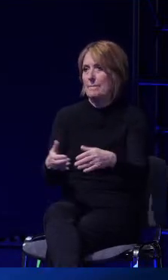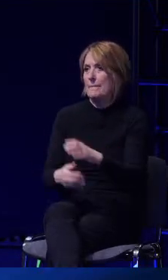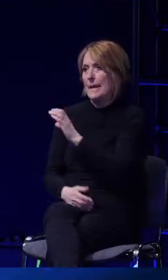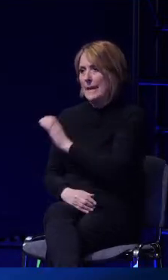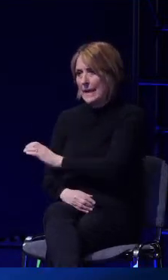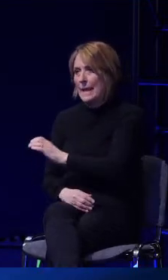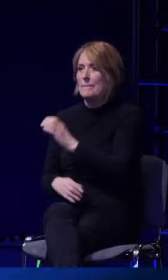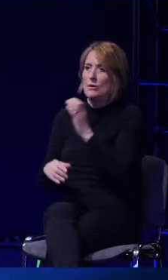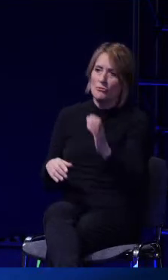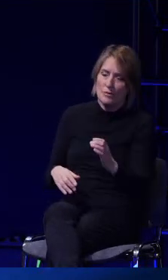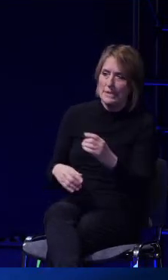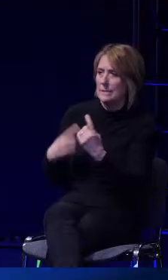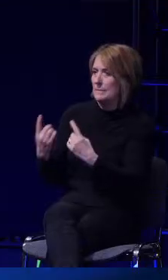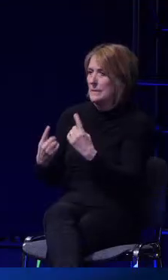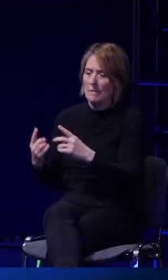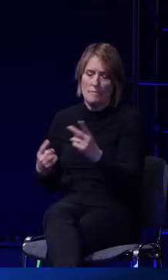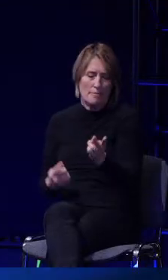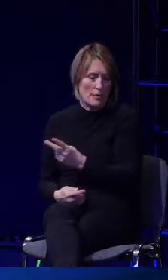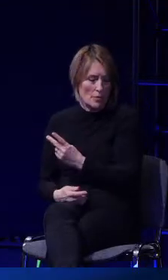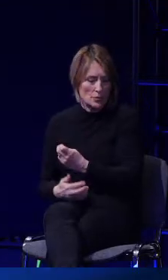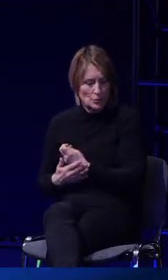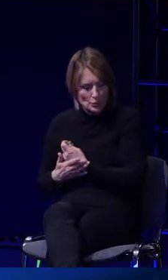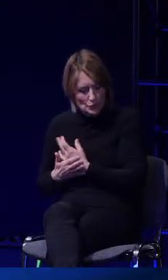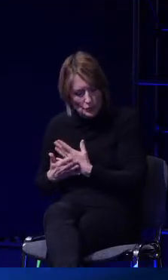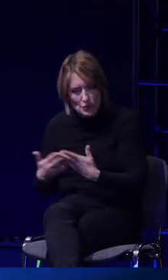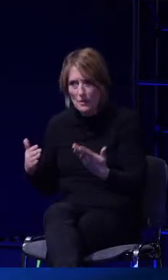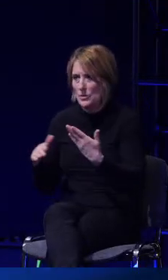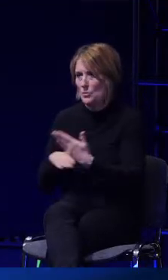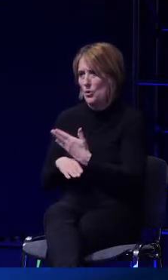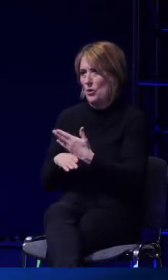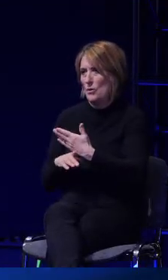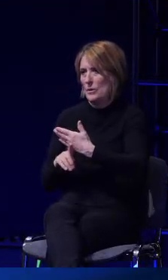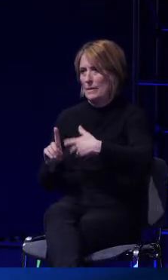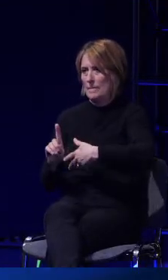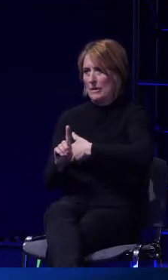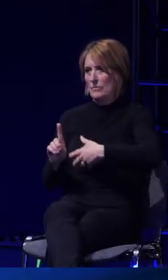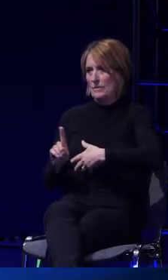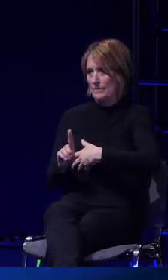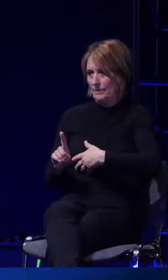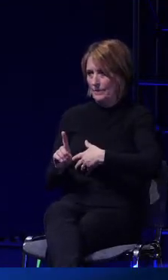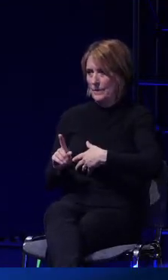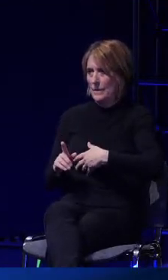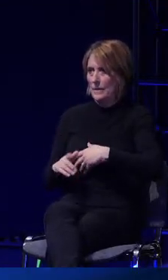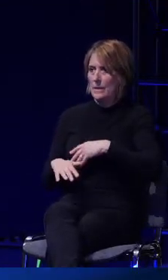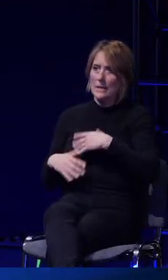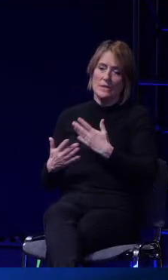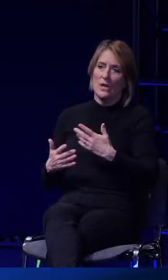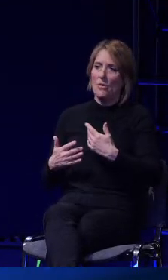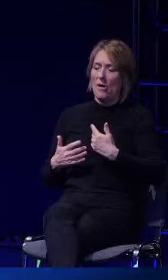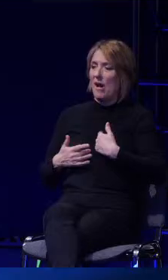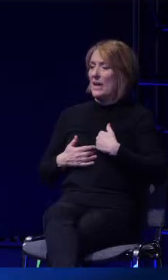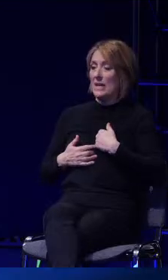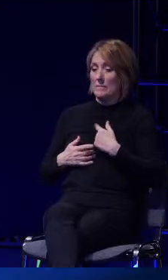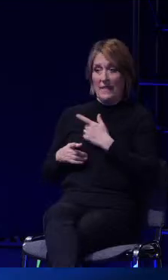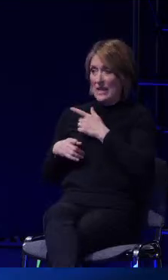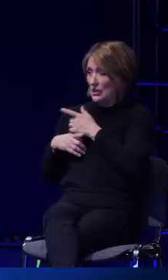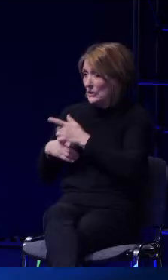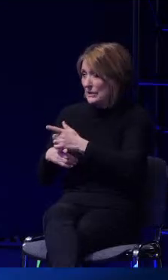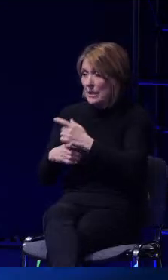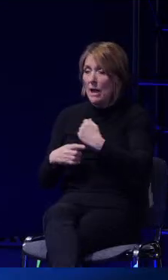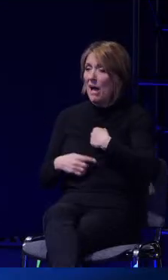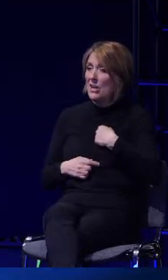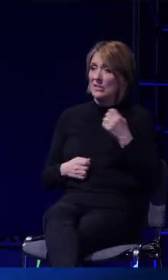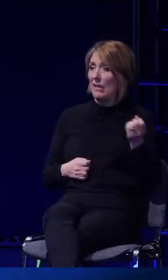do so much work behind the scenes to sort of at the point of actually shooting that I can just throw out ideas and really